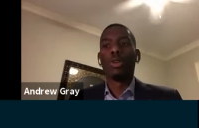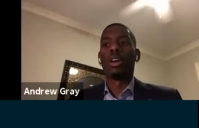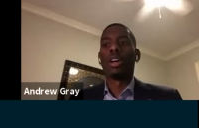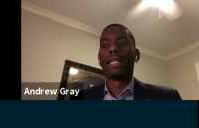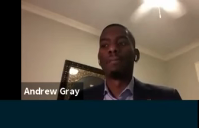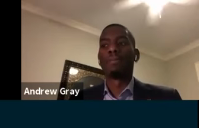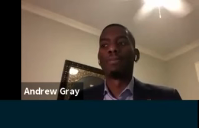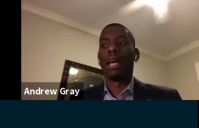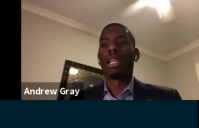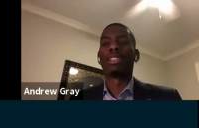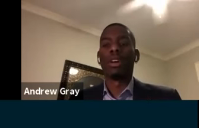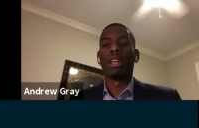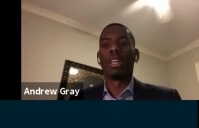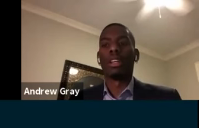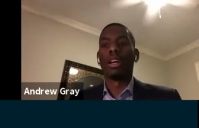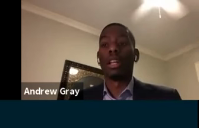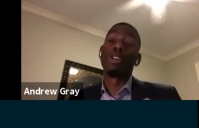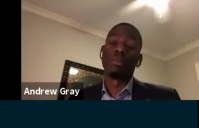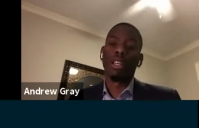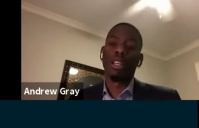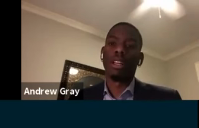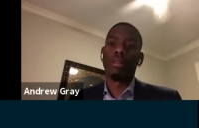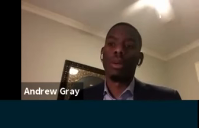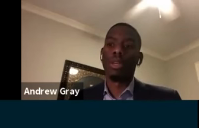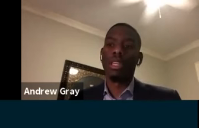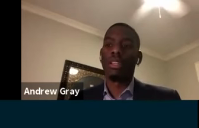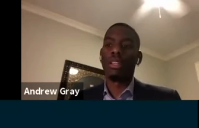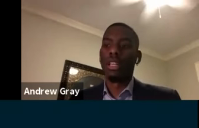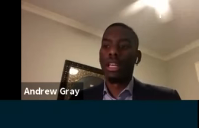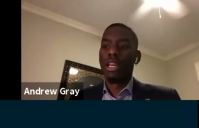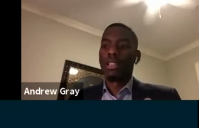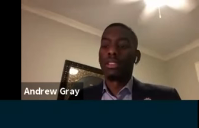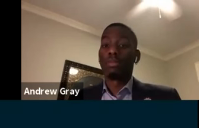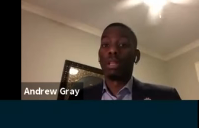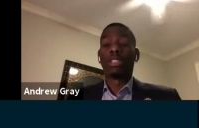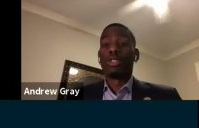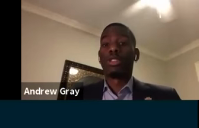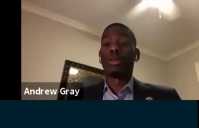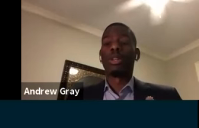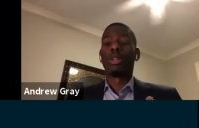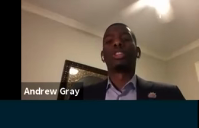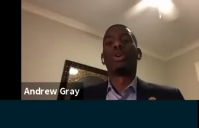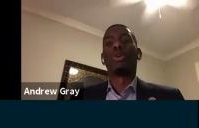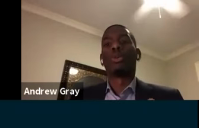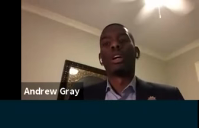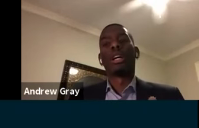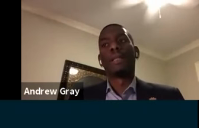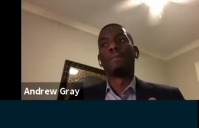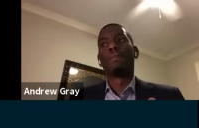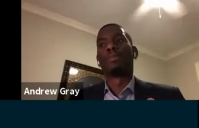saw a hole or a place in a market, an emerging market that we could put a solution through.